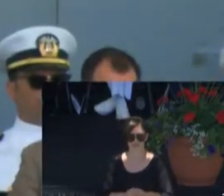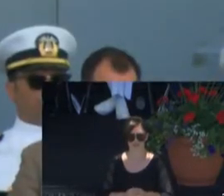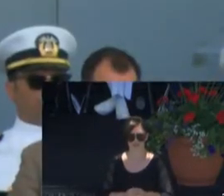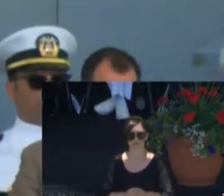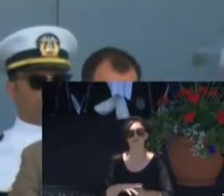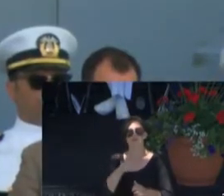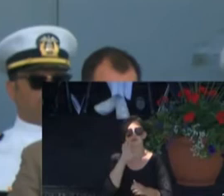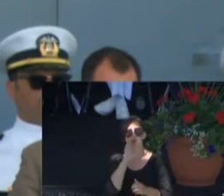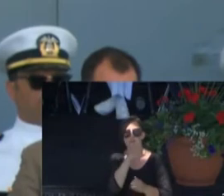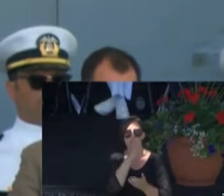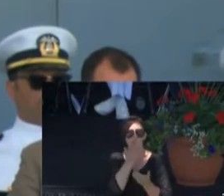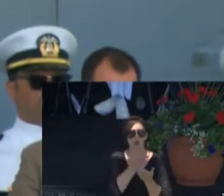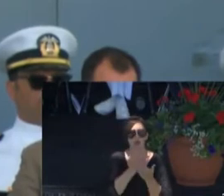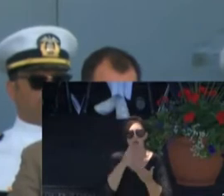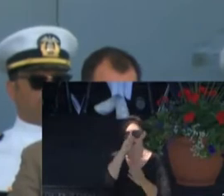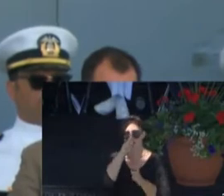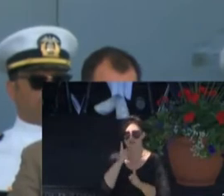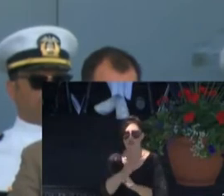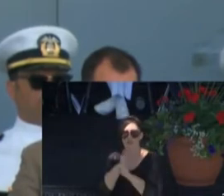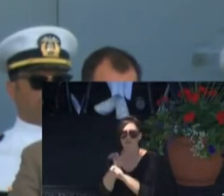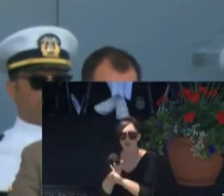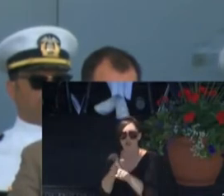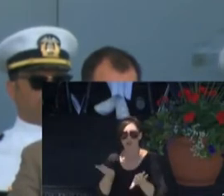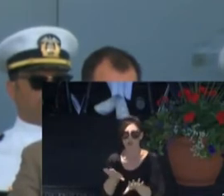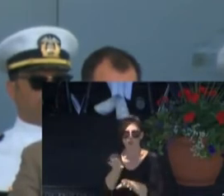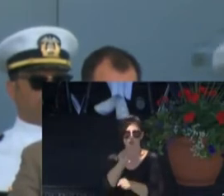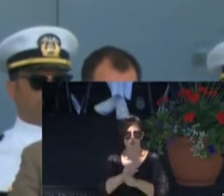and that I will well and faithfully discharge the duties